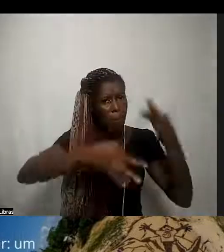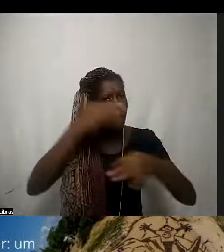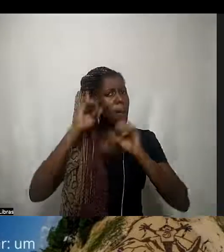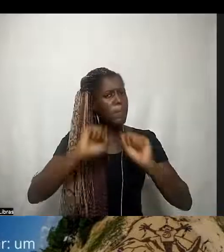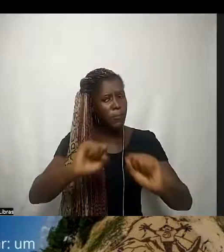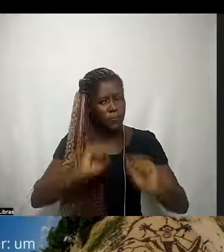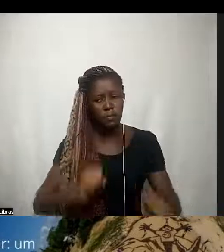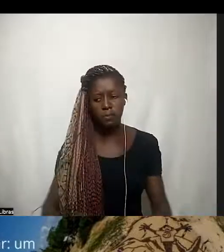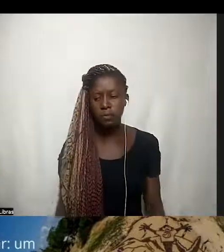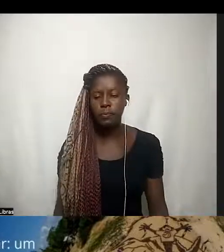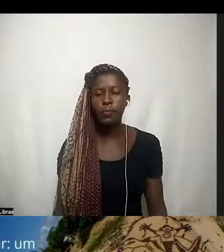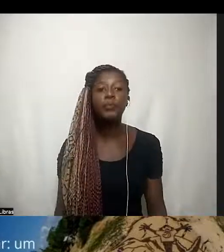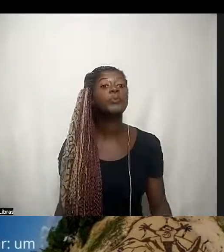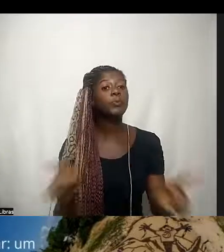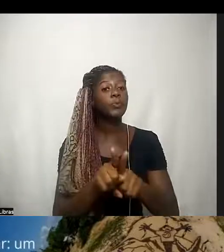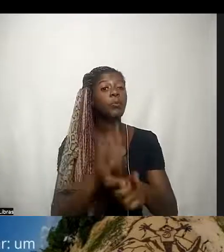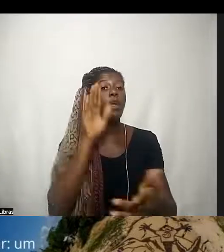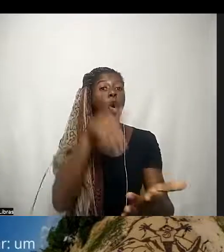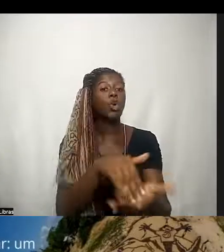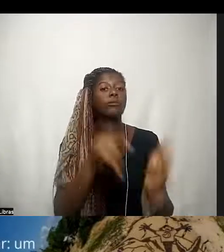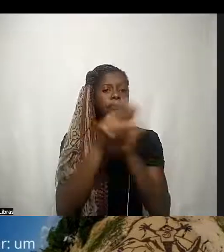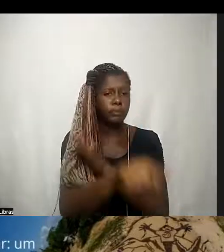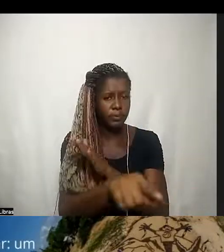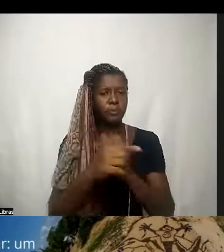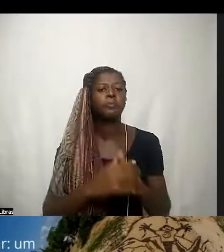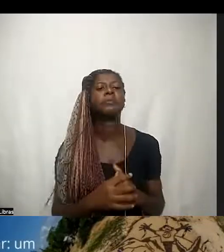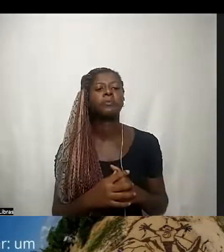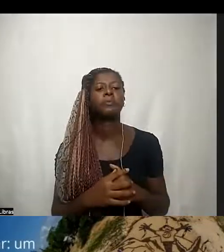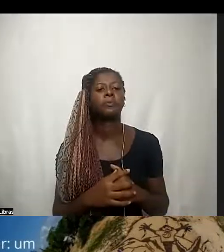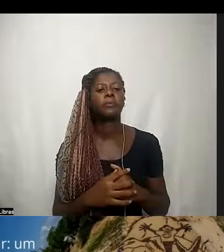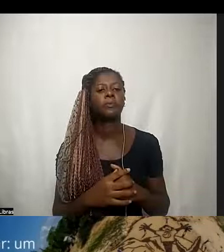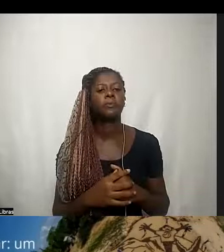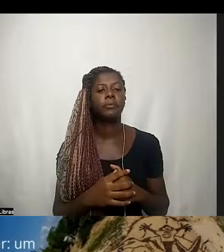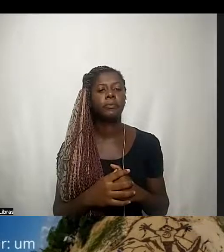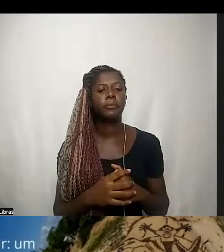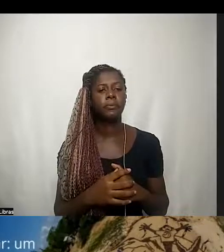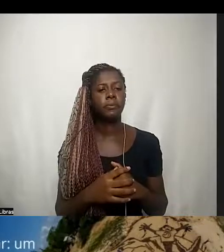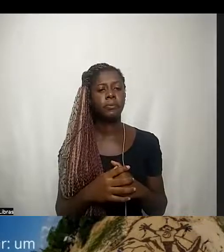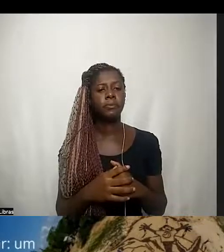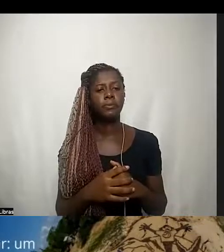report. So please contribute. And finally, our second question.